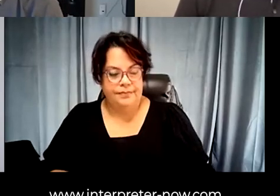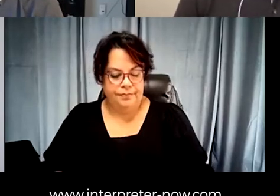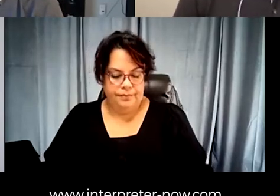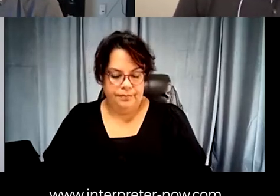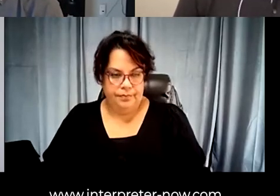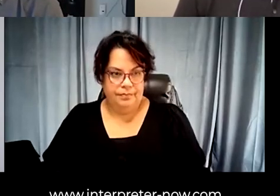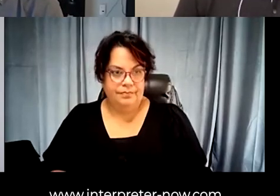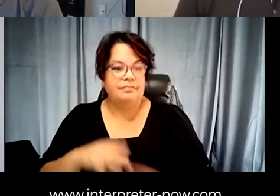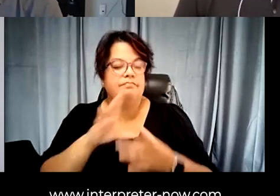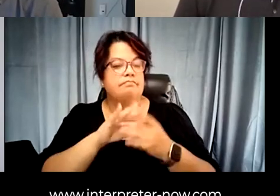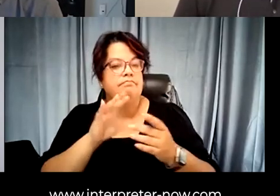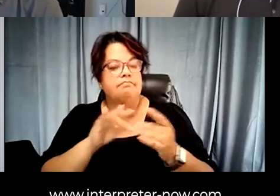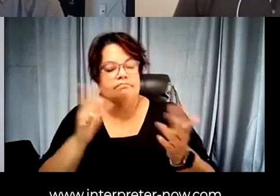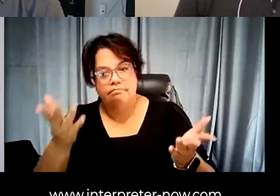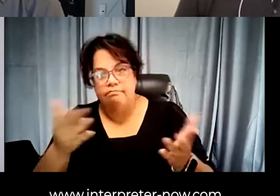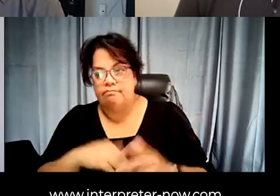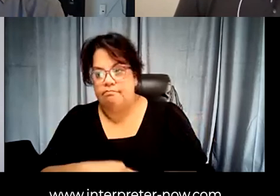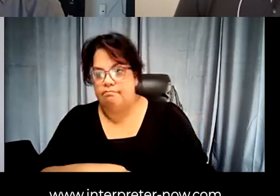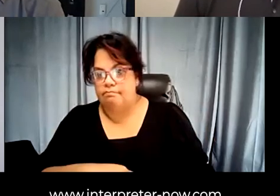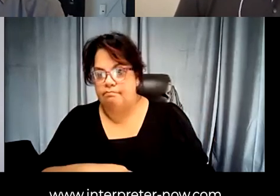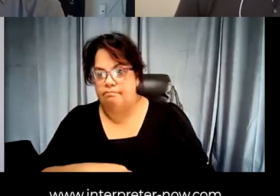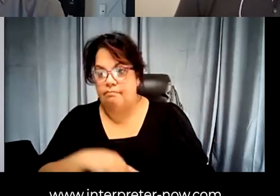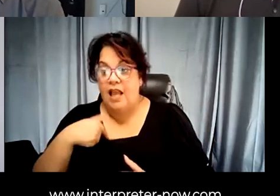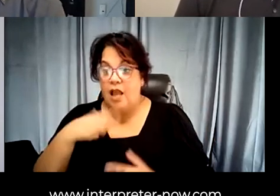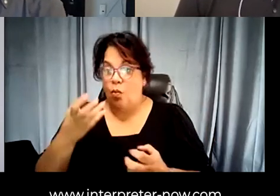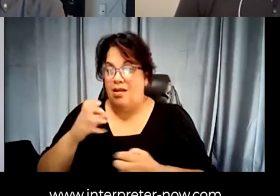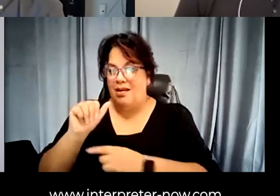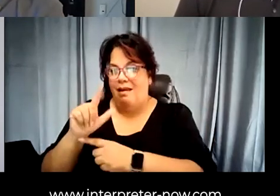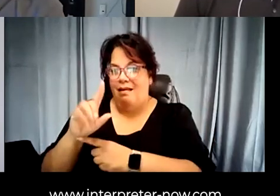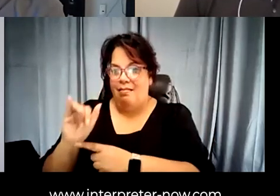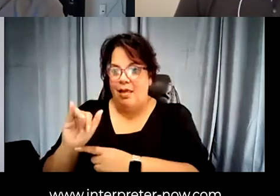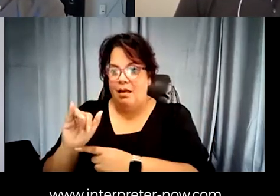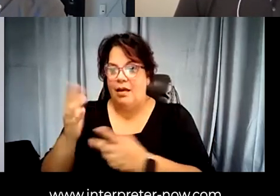I'd have to say I would want an ally to,